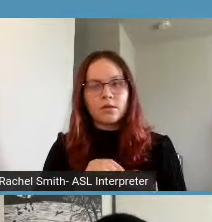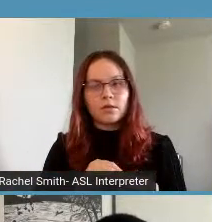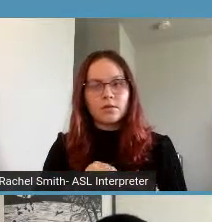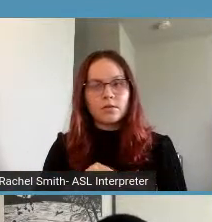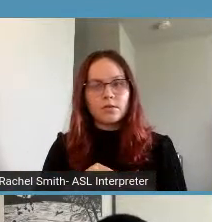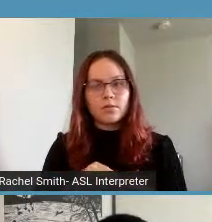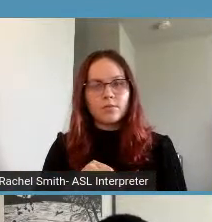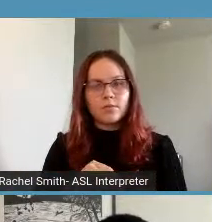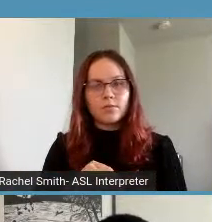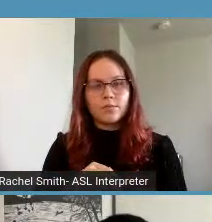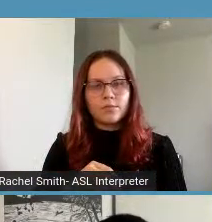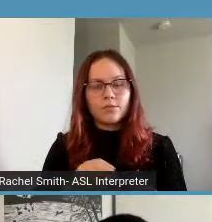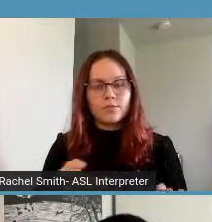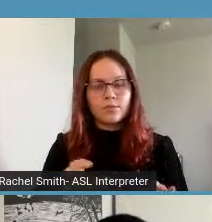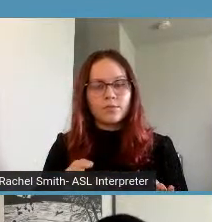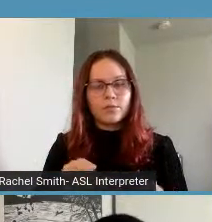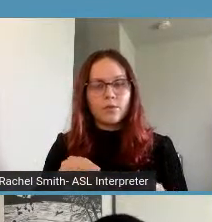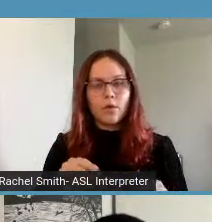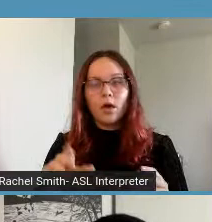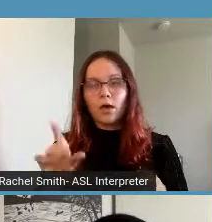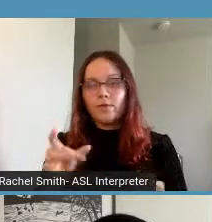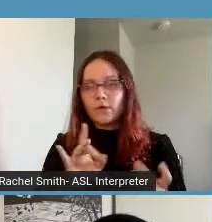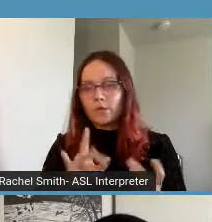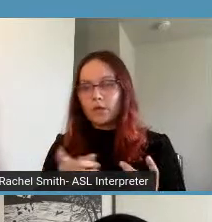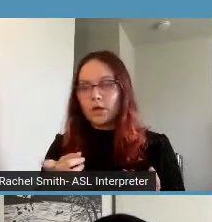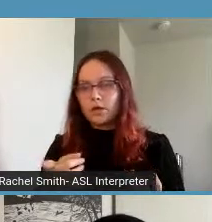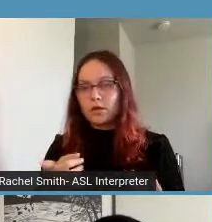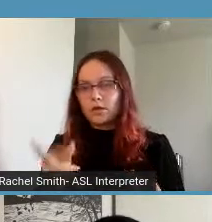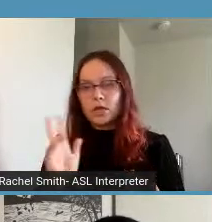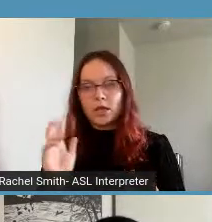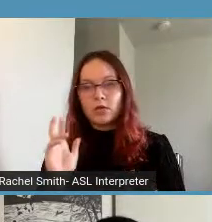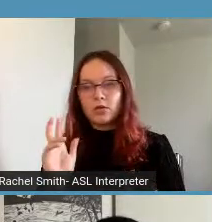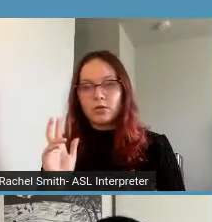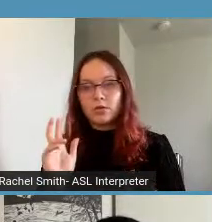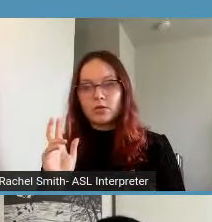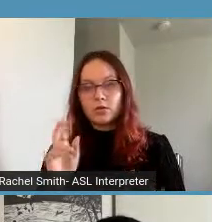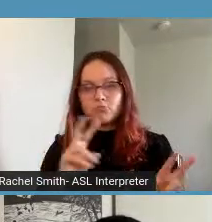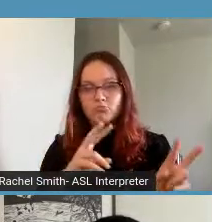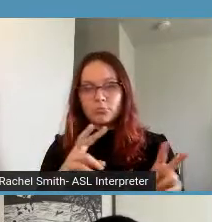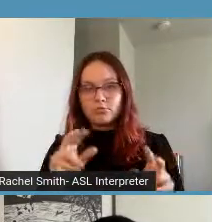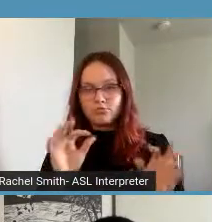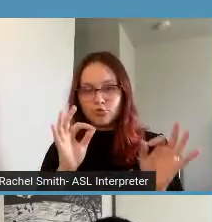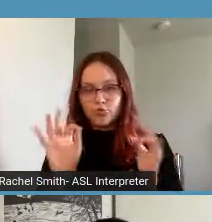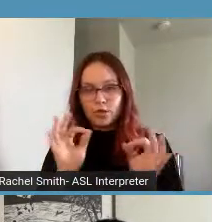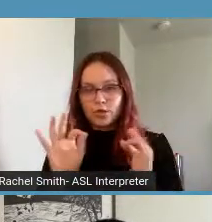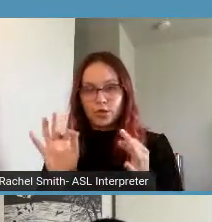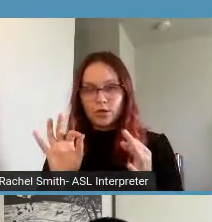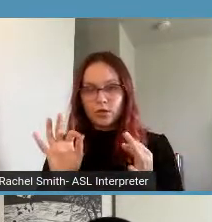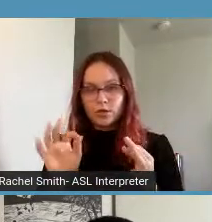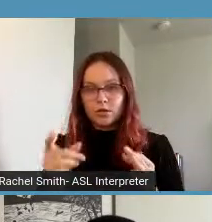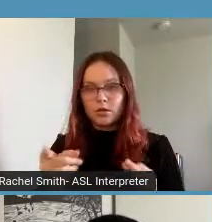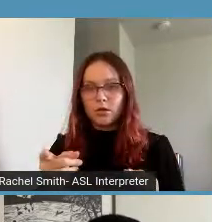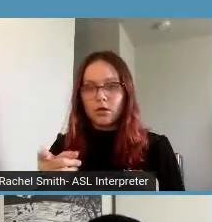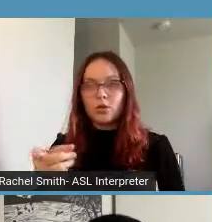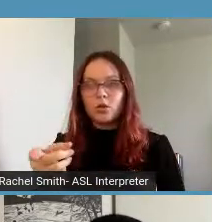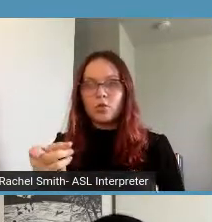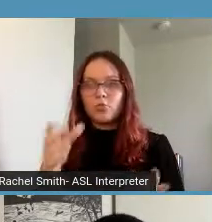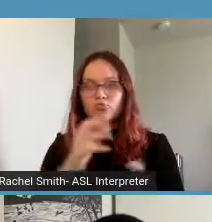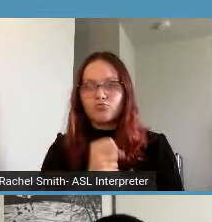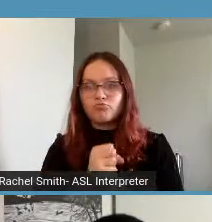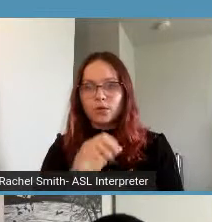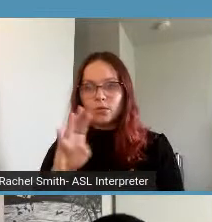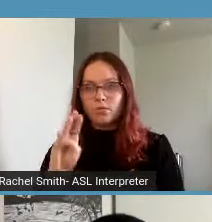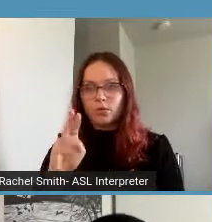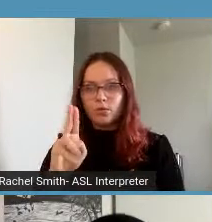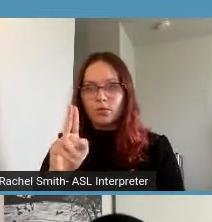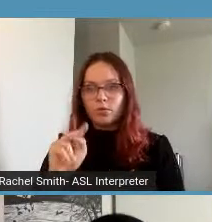would. Just before the election, about a month out, we were lucky enough to have Representative Lauren Underwood, who was the